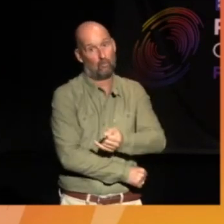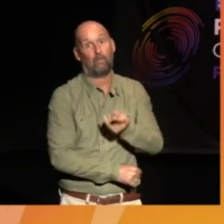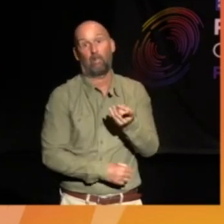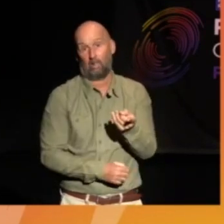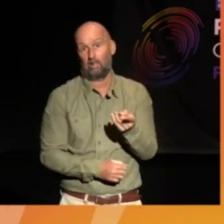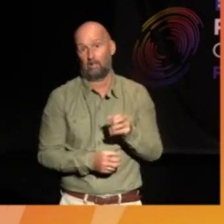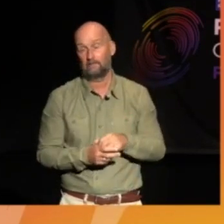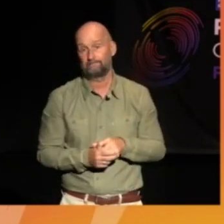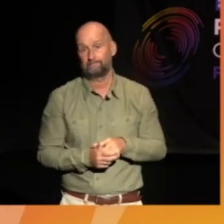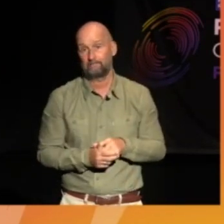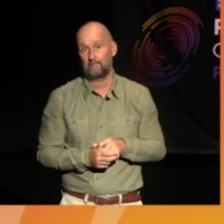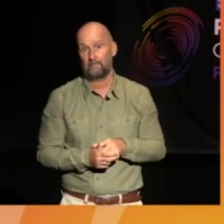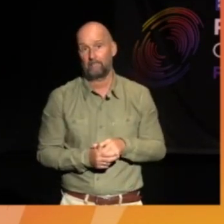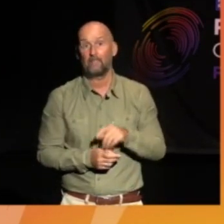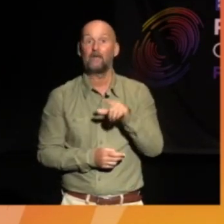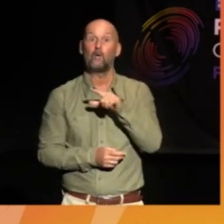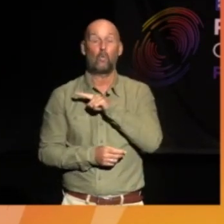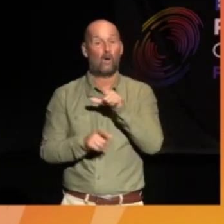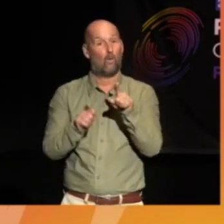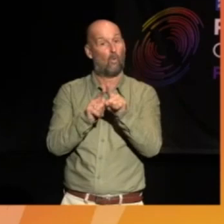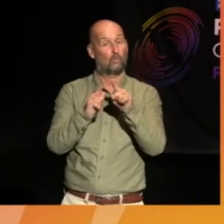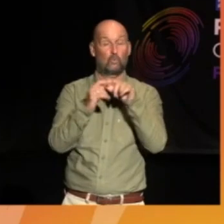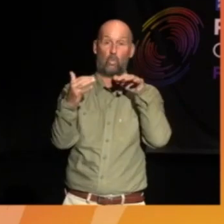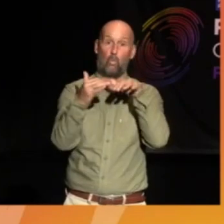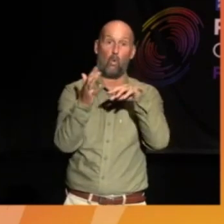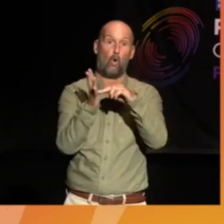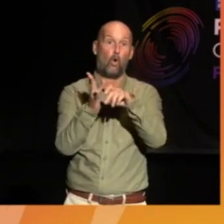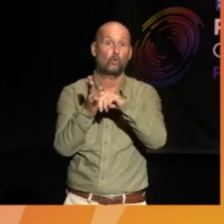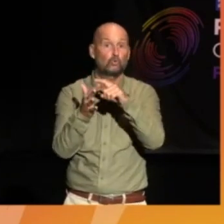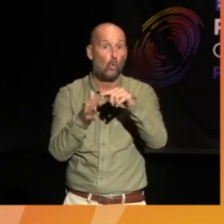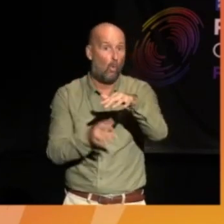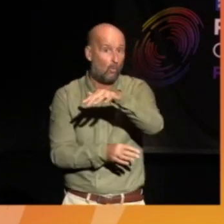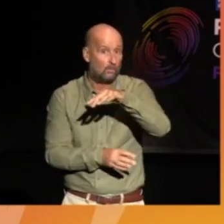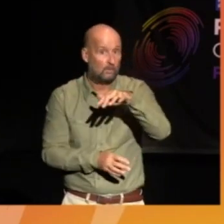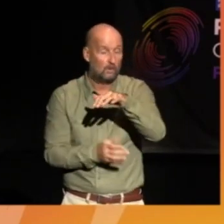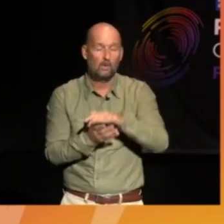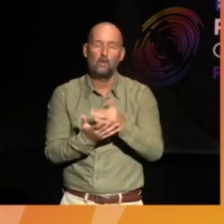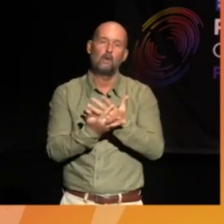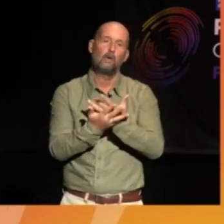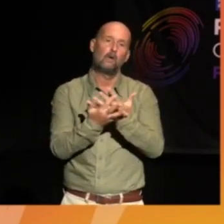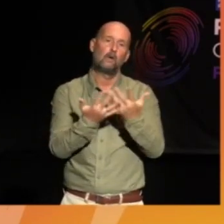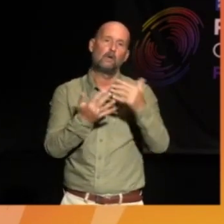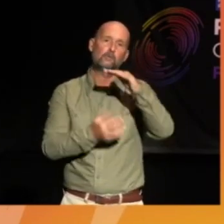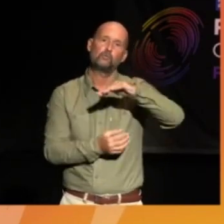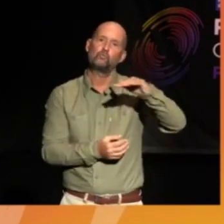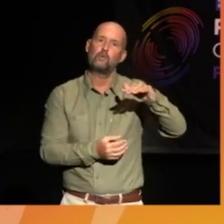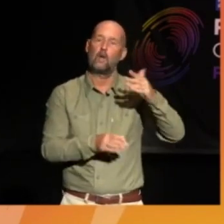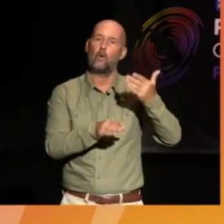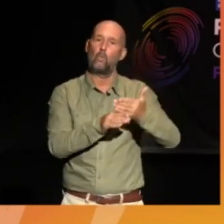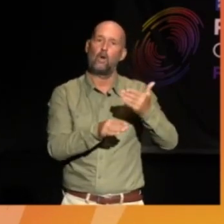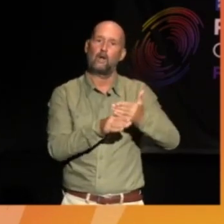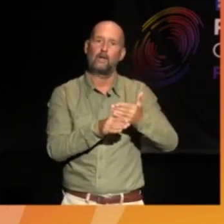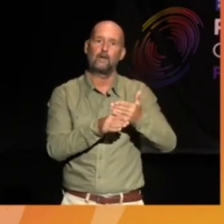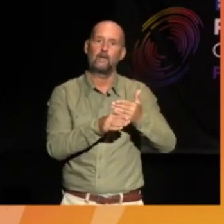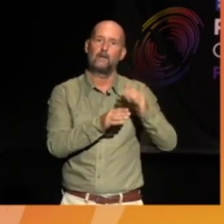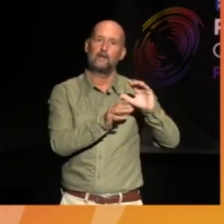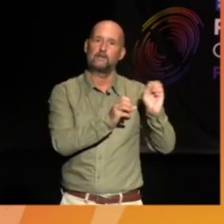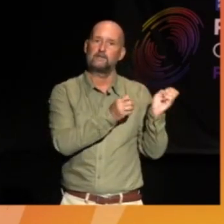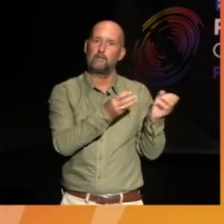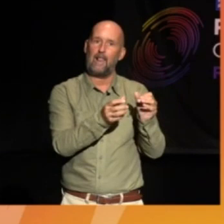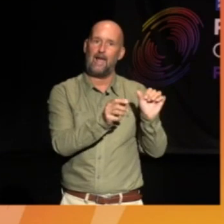people, and that goes on. So a large number of children are working in supply chain